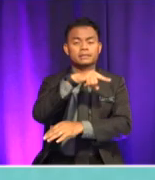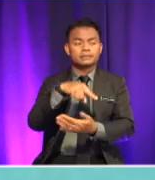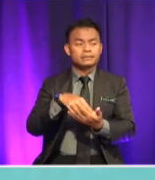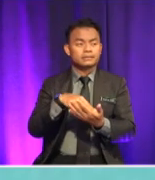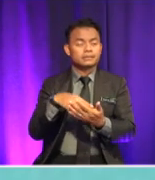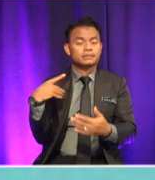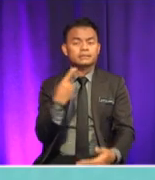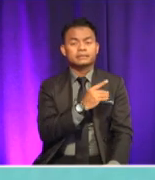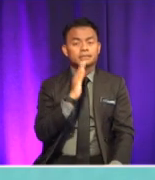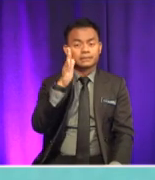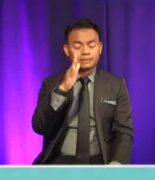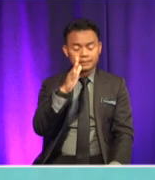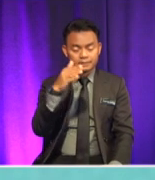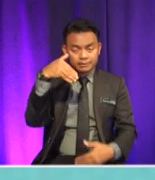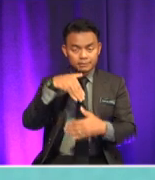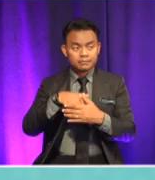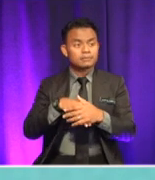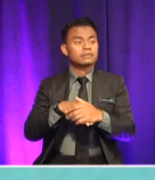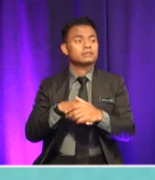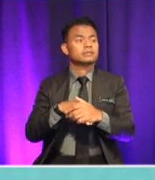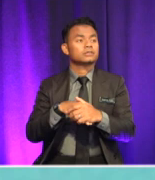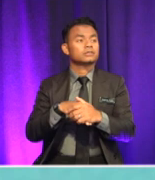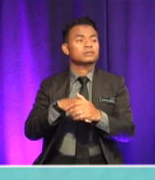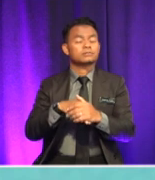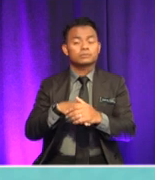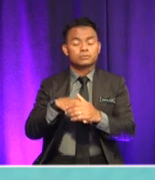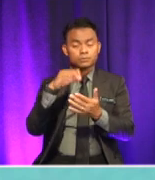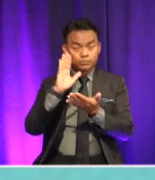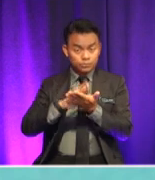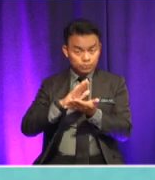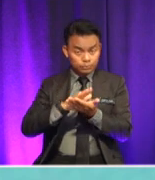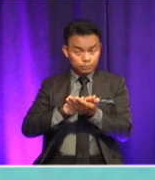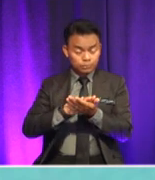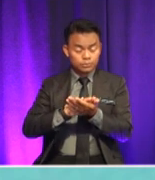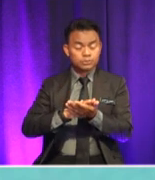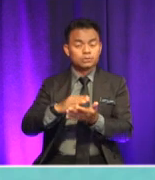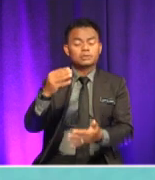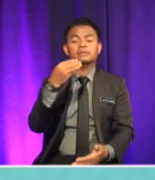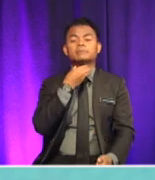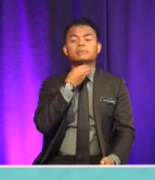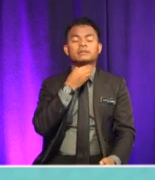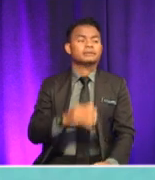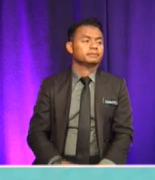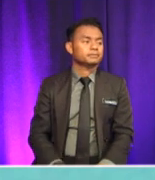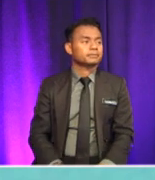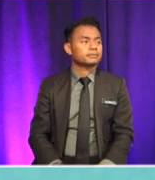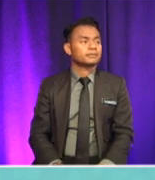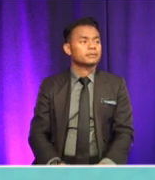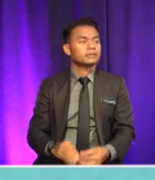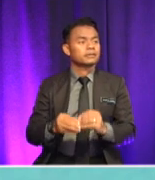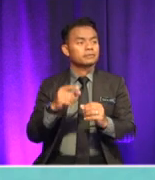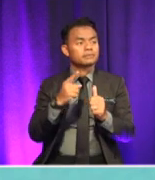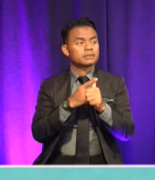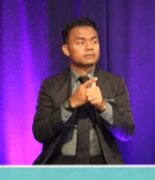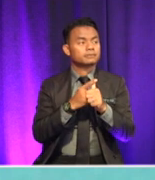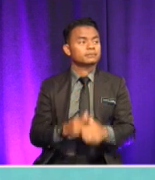actually joined by SMK Convent Ipoh. And with us are four lovely ladies. So, the first one is